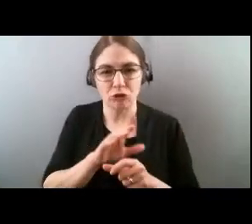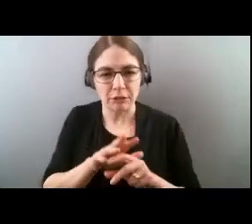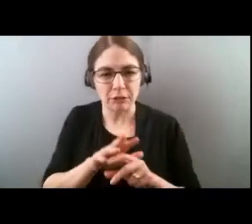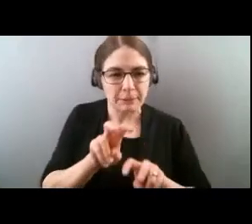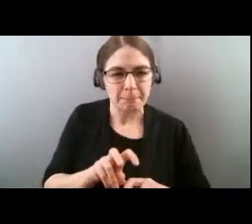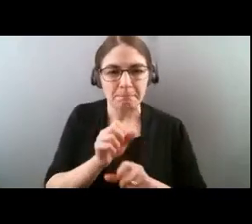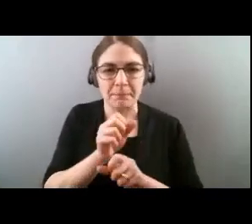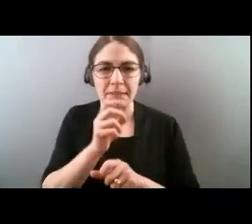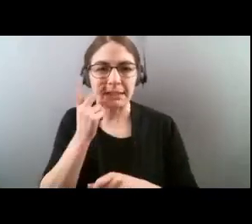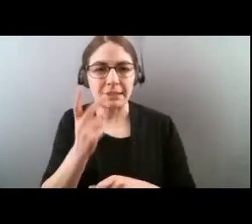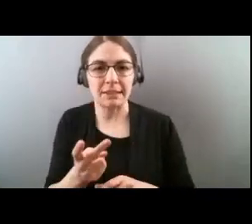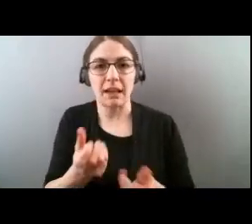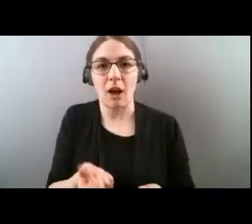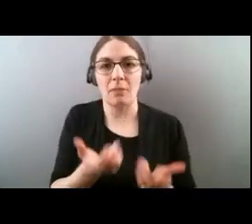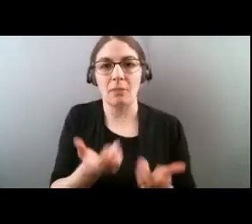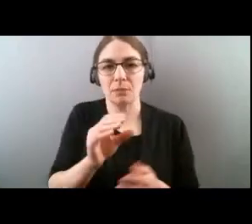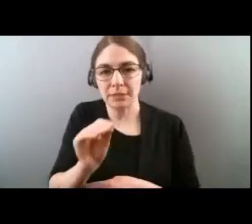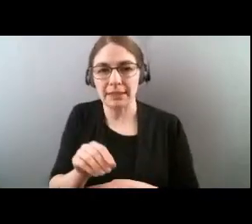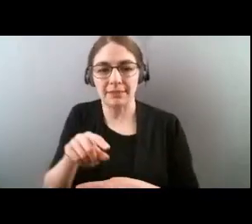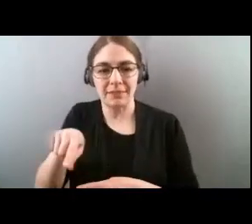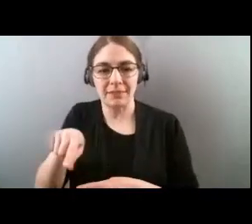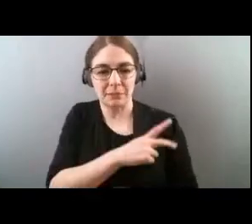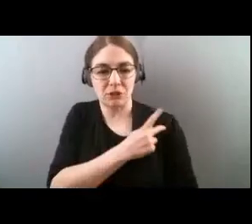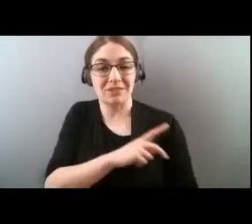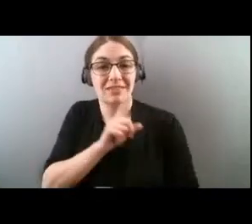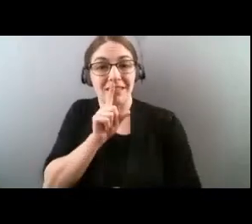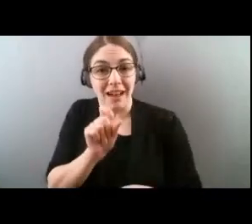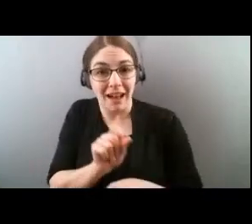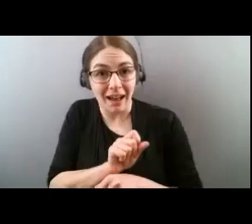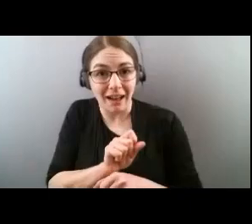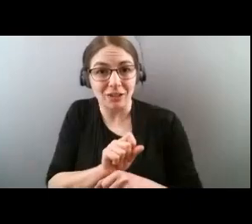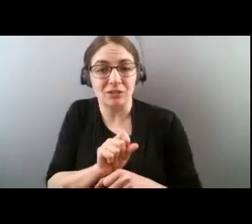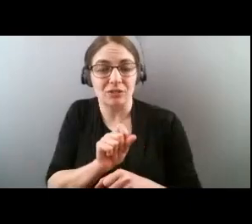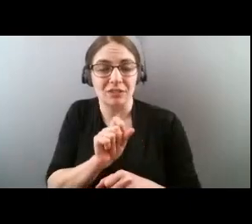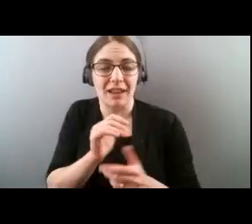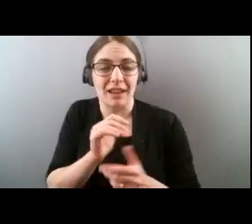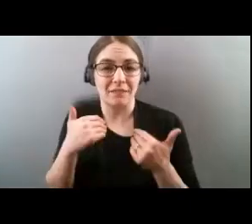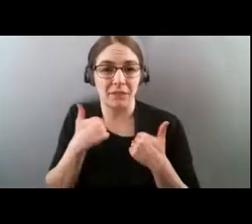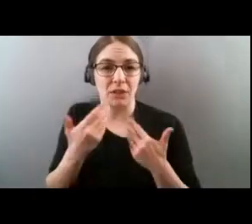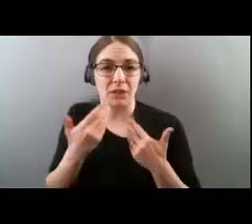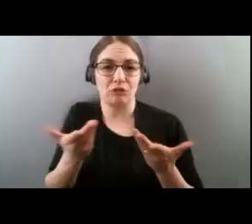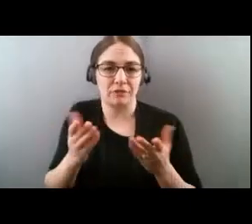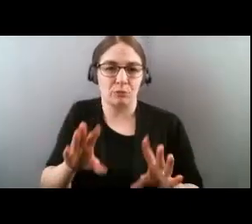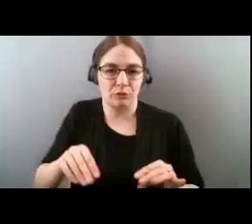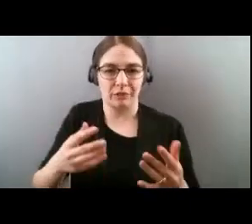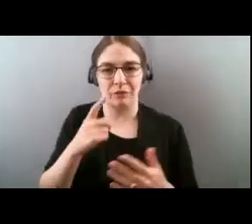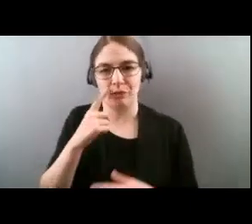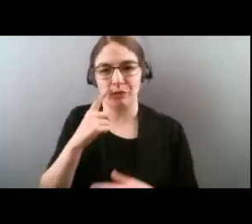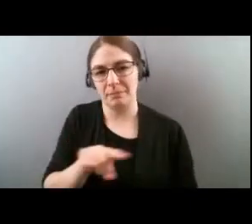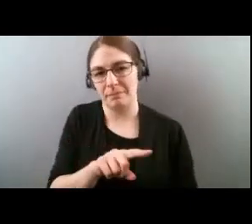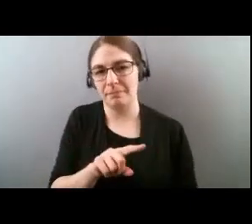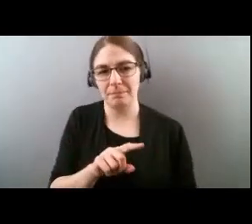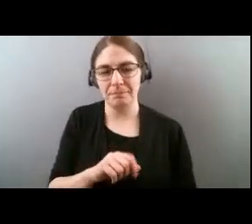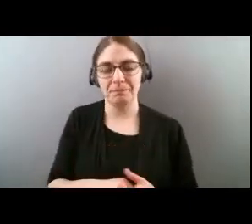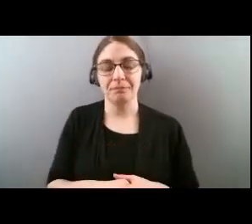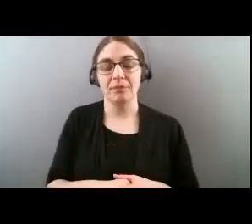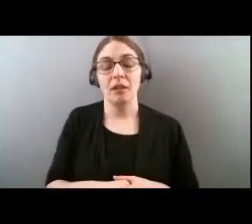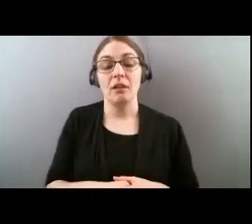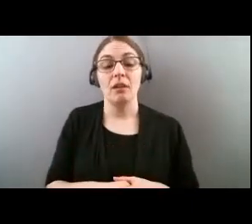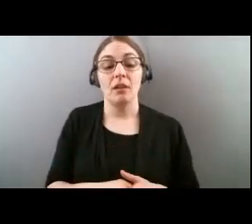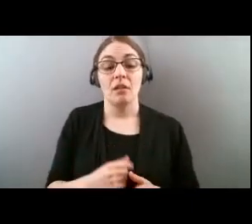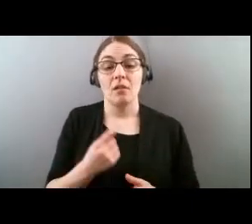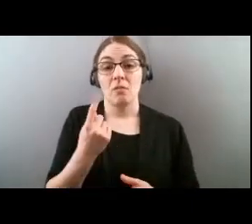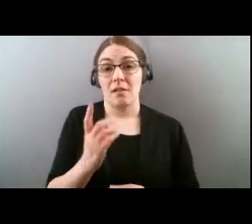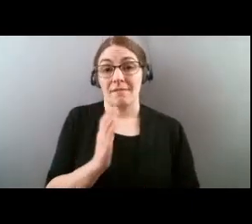percentage of those patients are actually having services provided to them. At one of our hospitals,